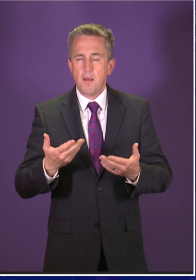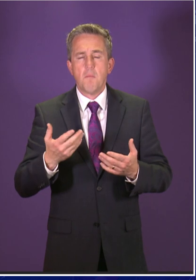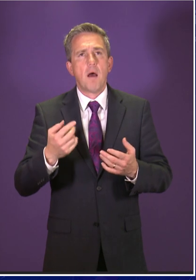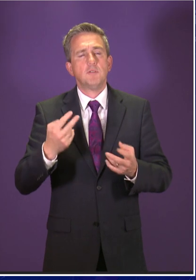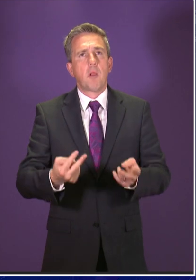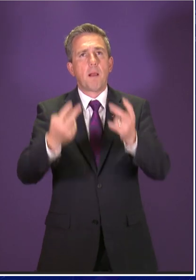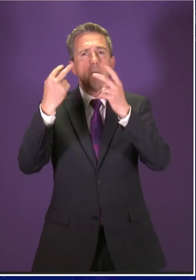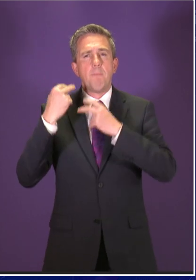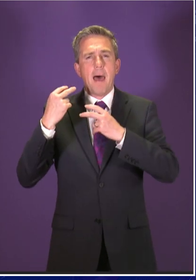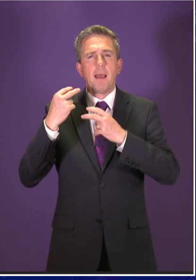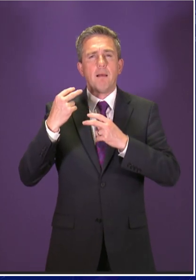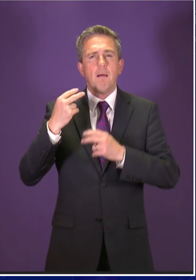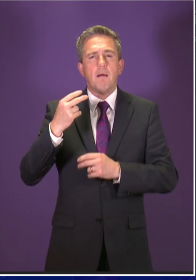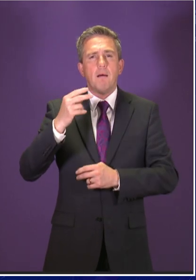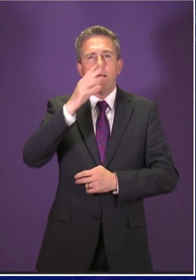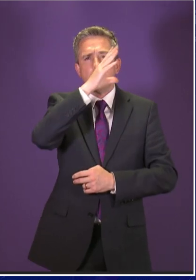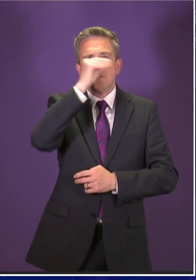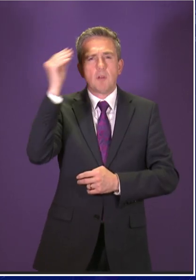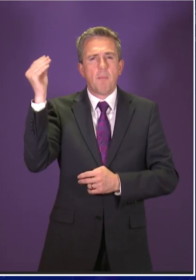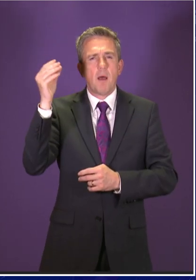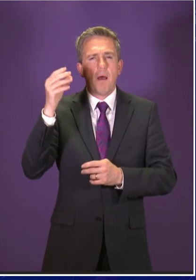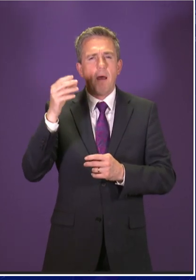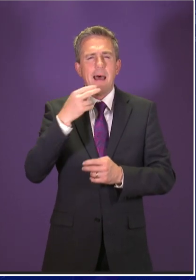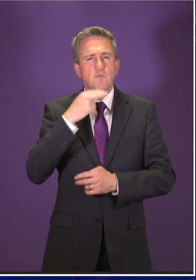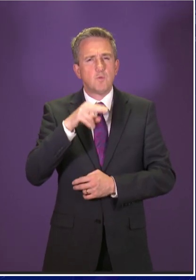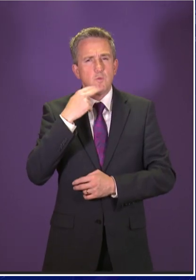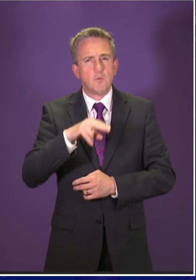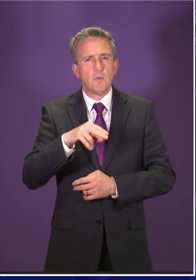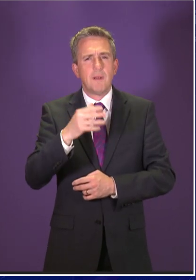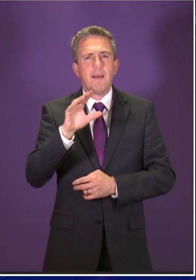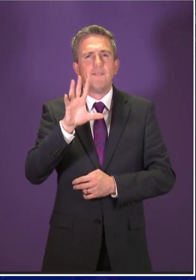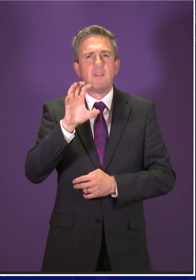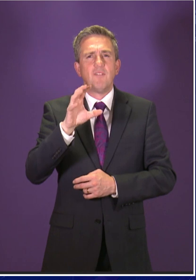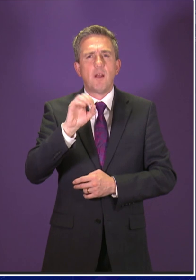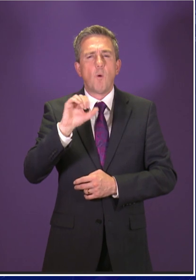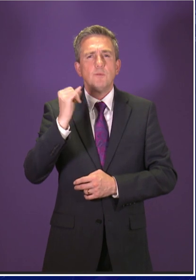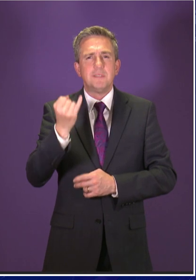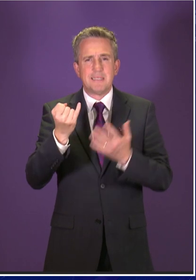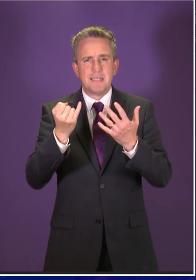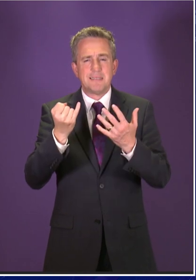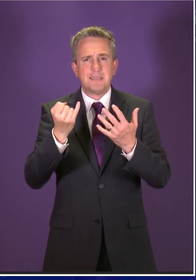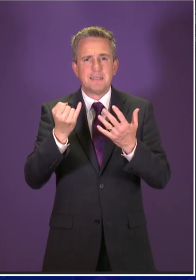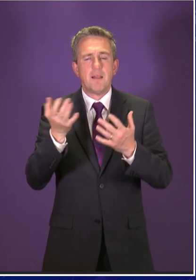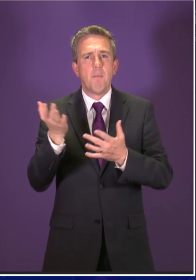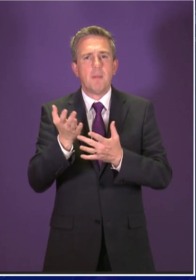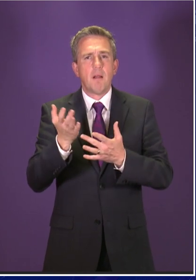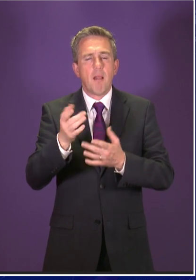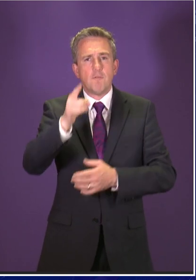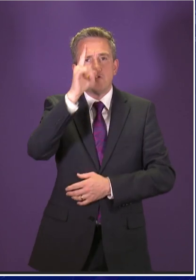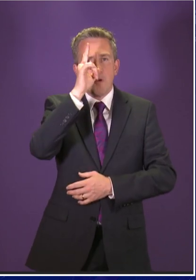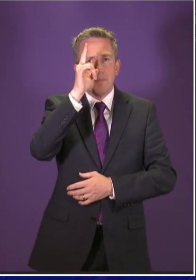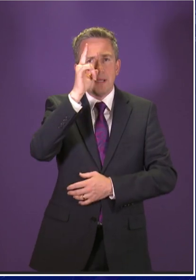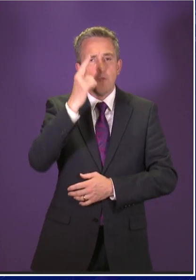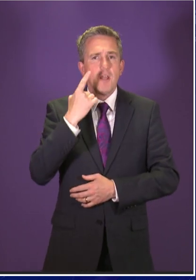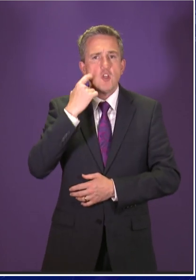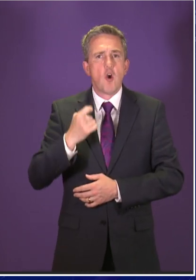summer's afternoon, a hot, humid, mugged summer afternoon in 1506 in the middle of rural Germany when a young